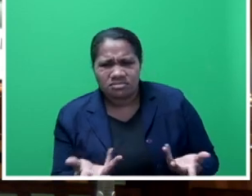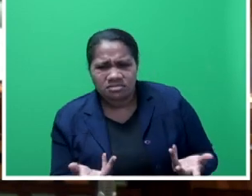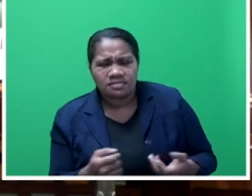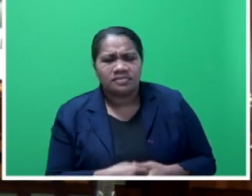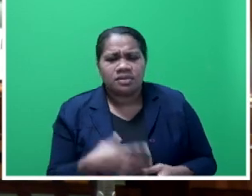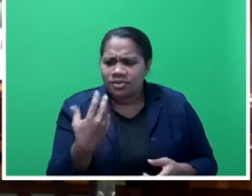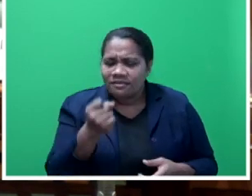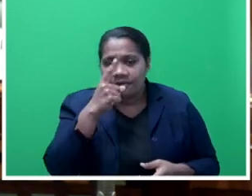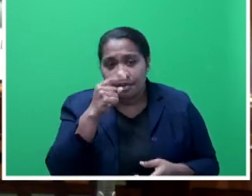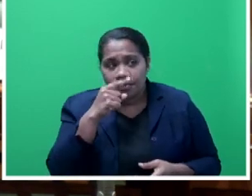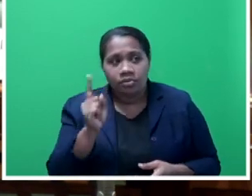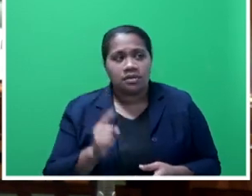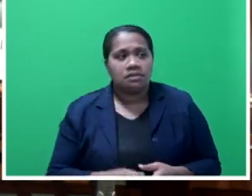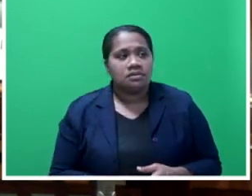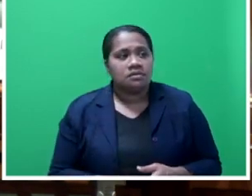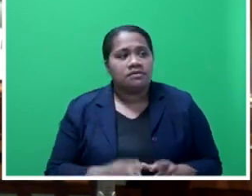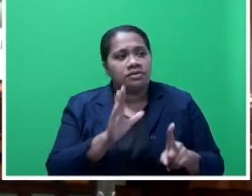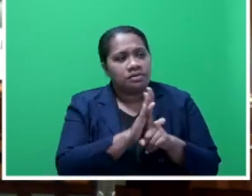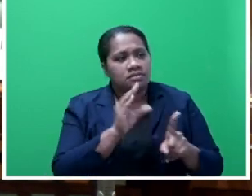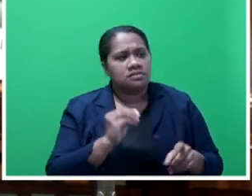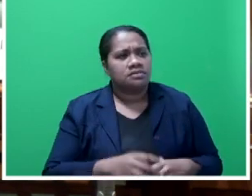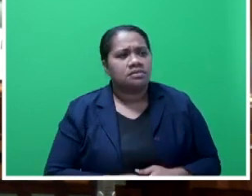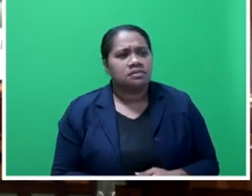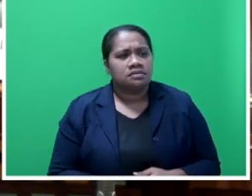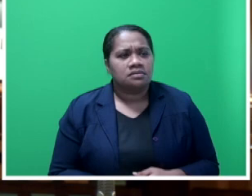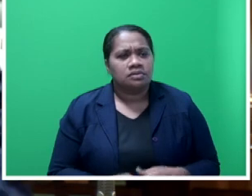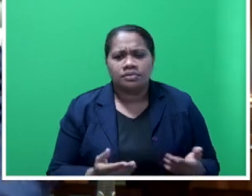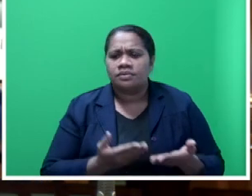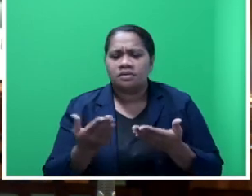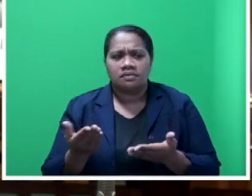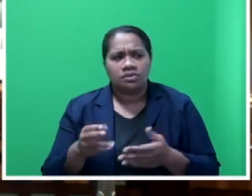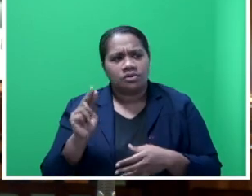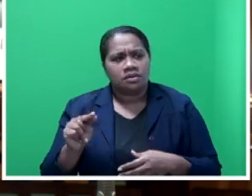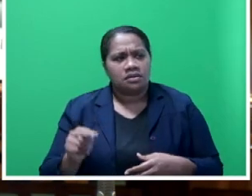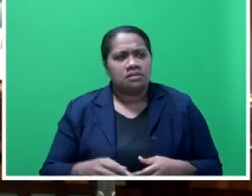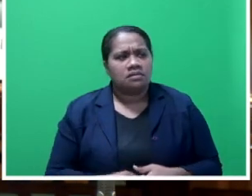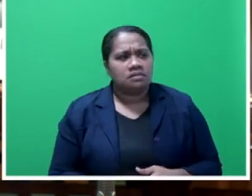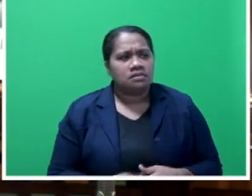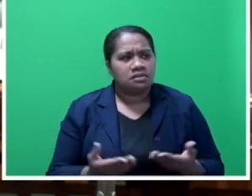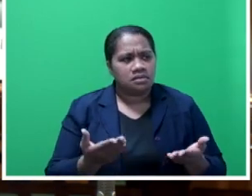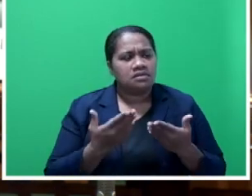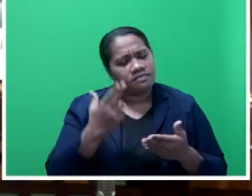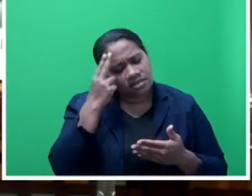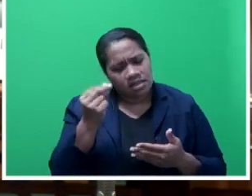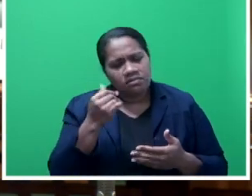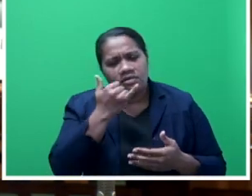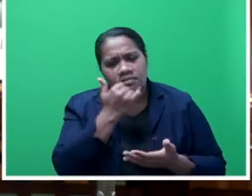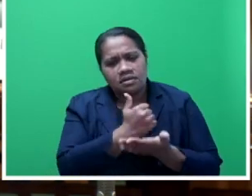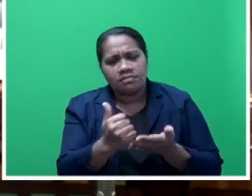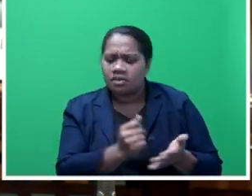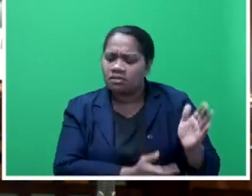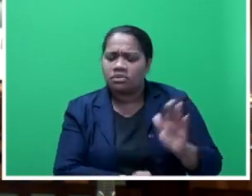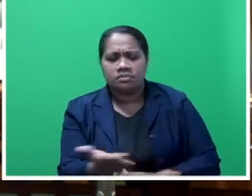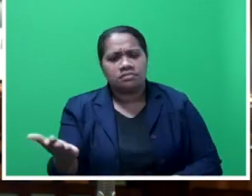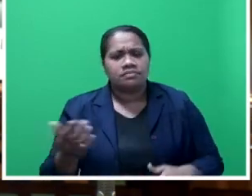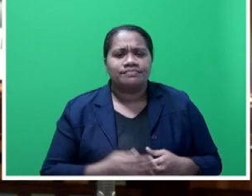for example, who've said to us in the past, oh, you've missed our home, we need it. They give us the name, the telephone number, and we go. The